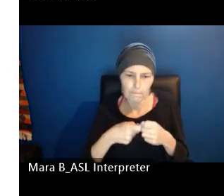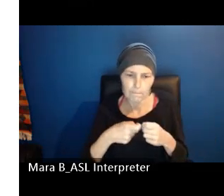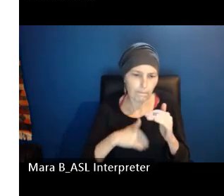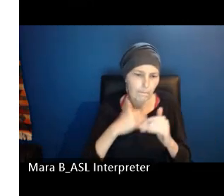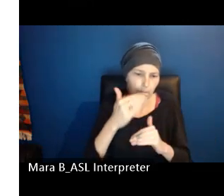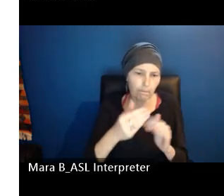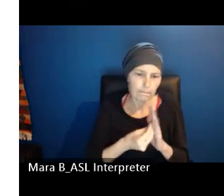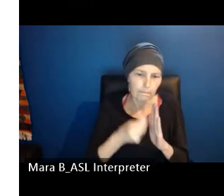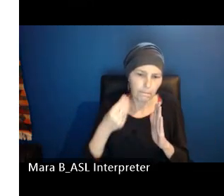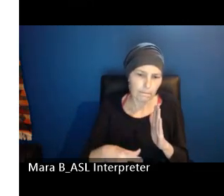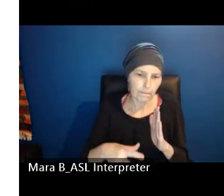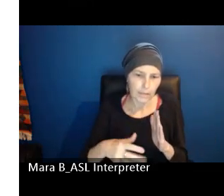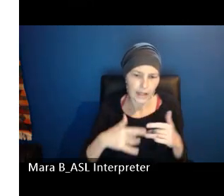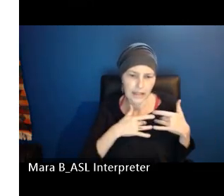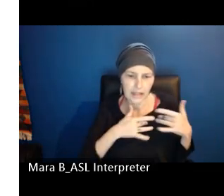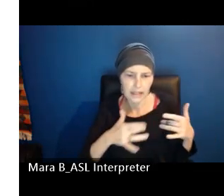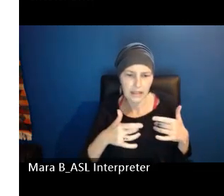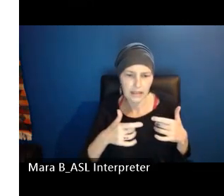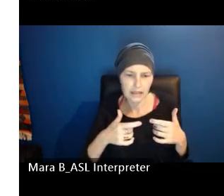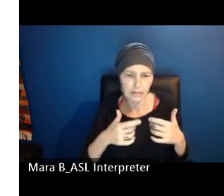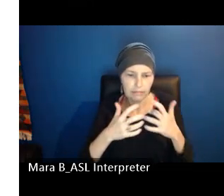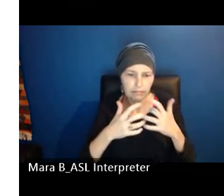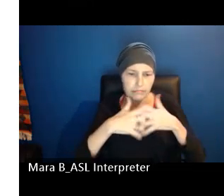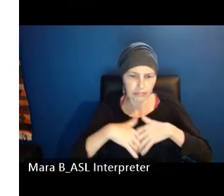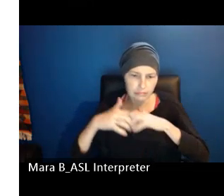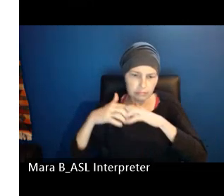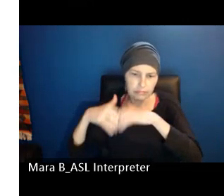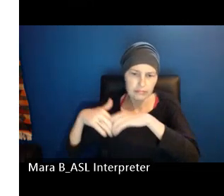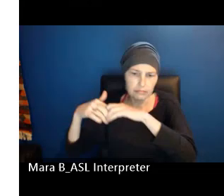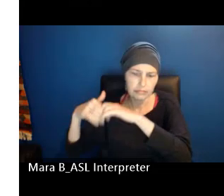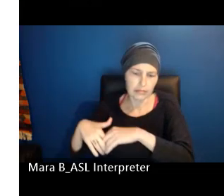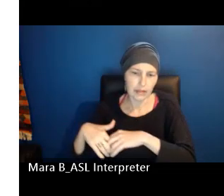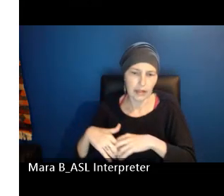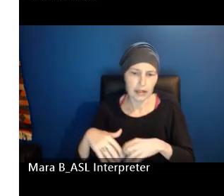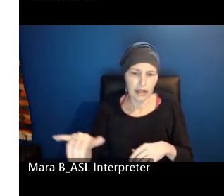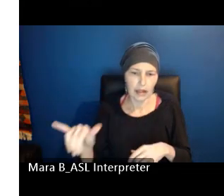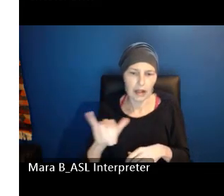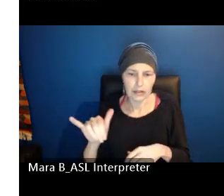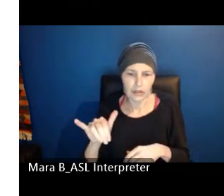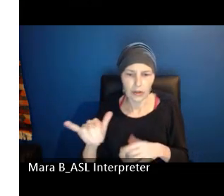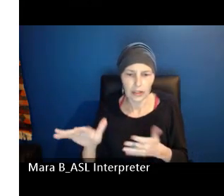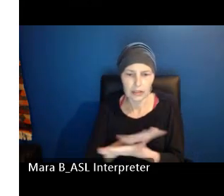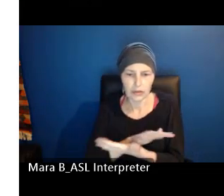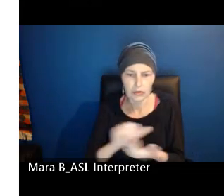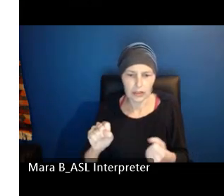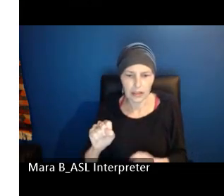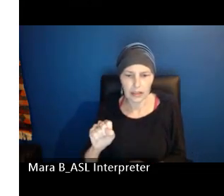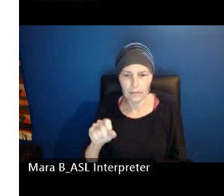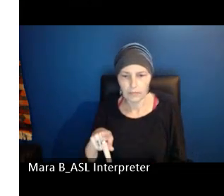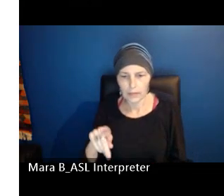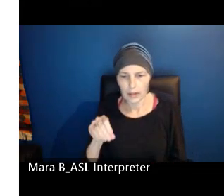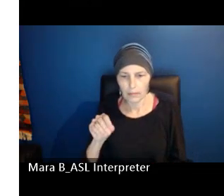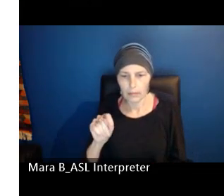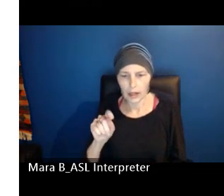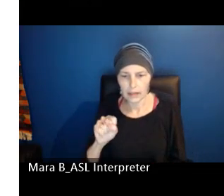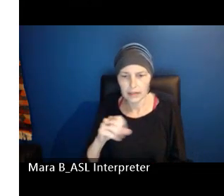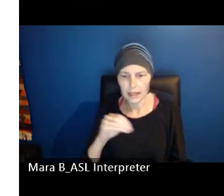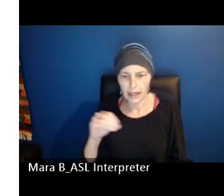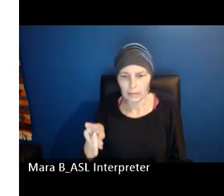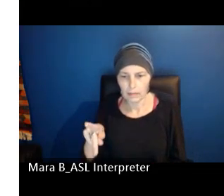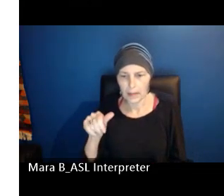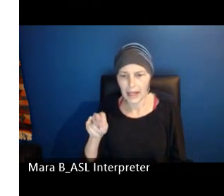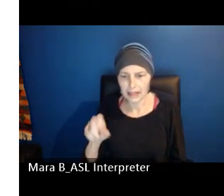out. But it is also destroys your pots and pans, which are expensive as well. And